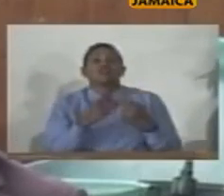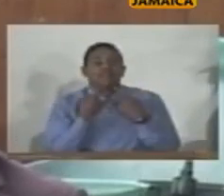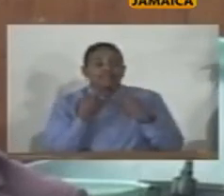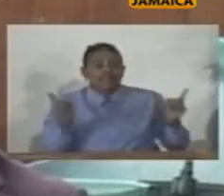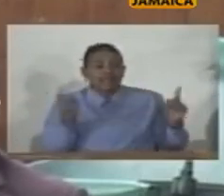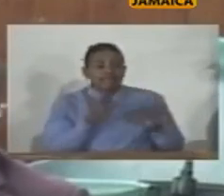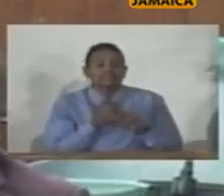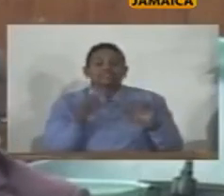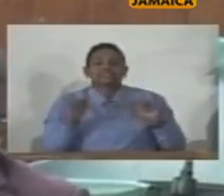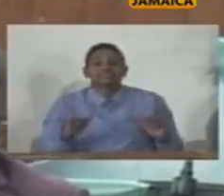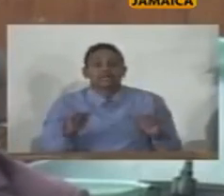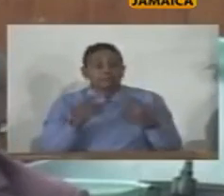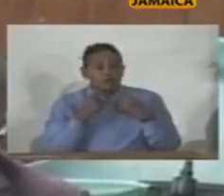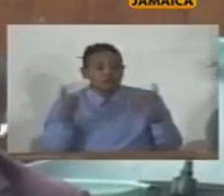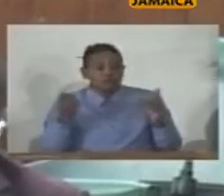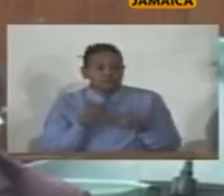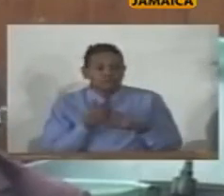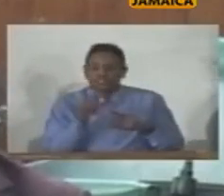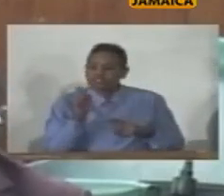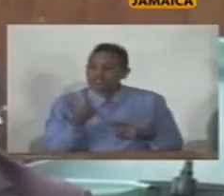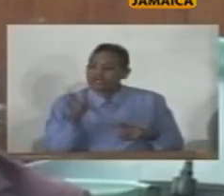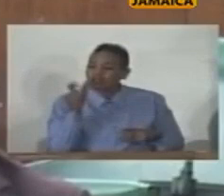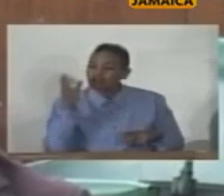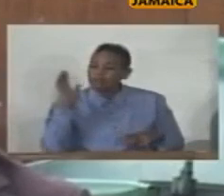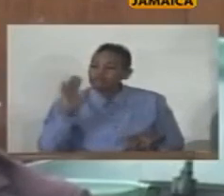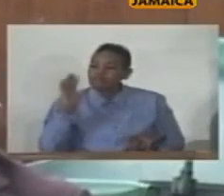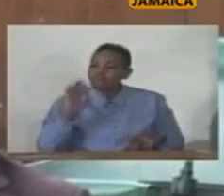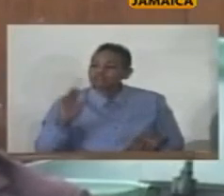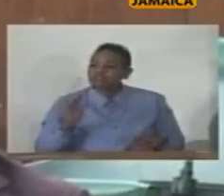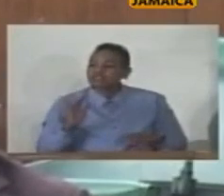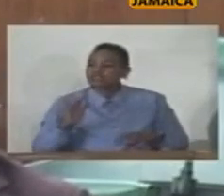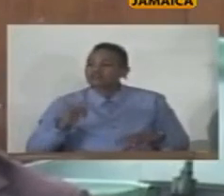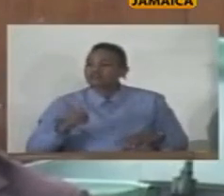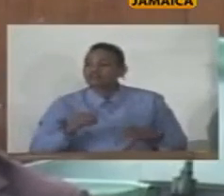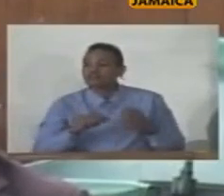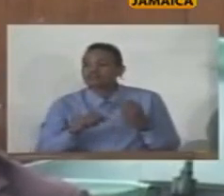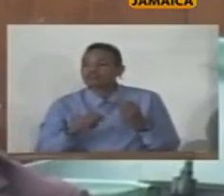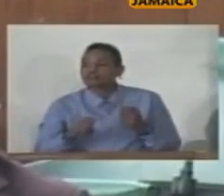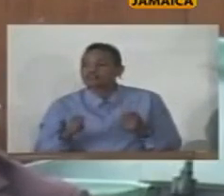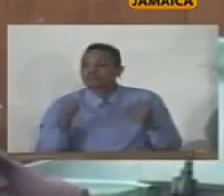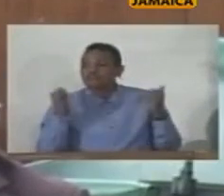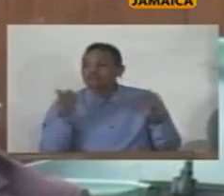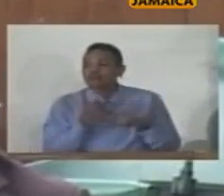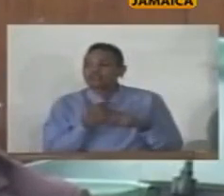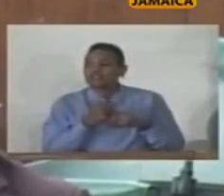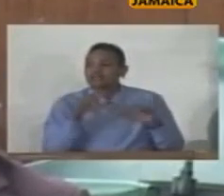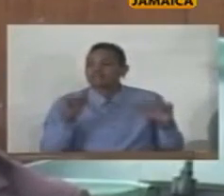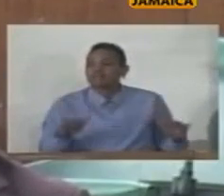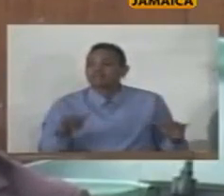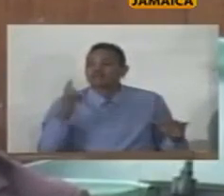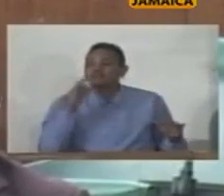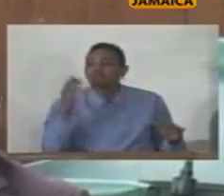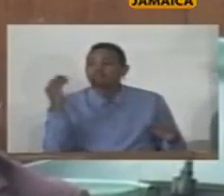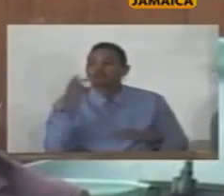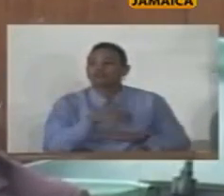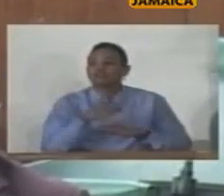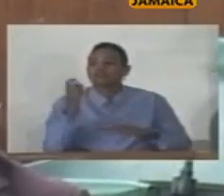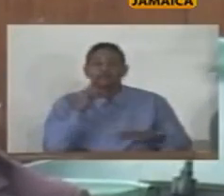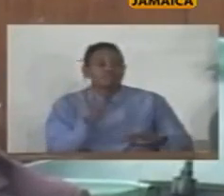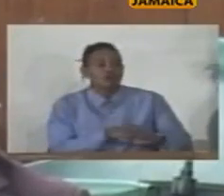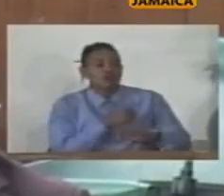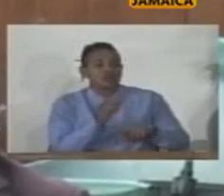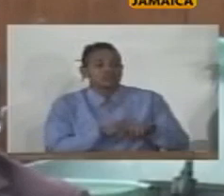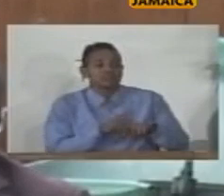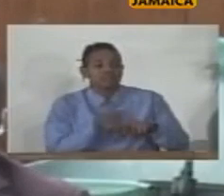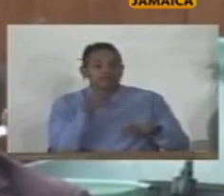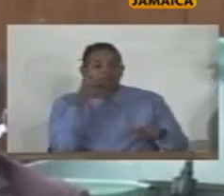the said proclamation shall, unless previously revoked, remain in force for 14 days or for such longer period not exceeding